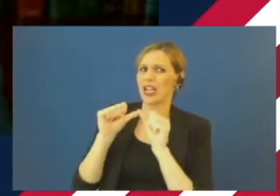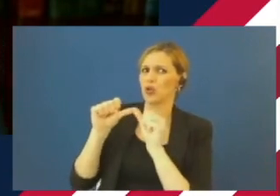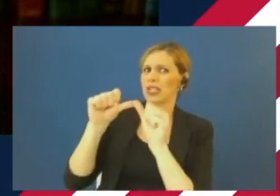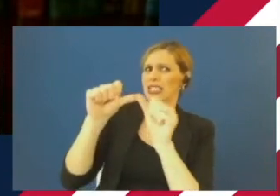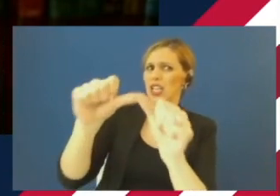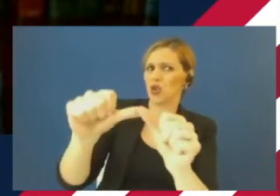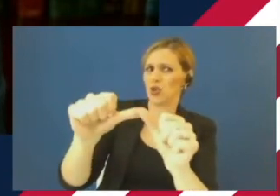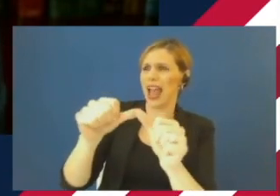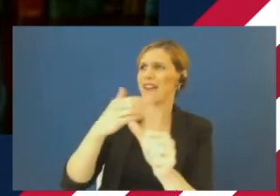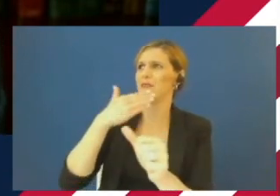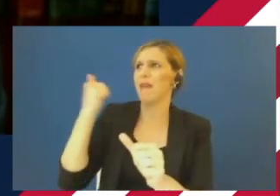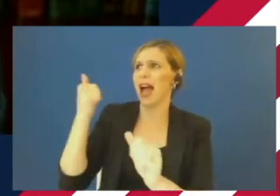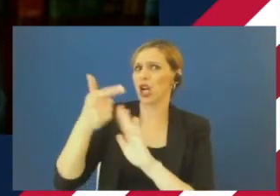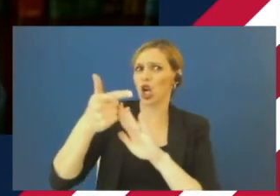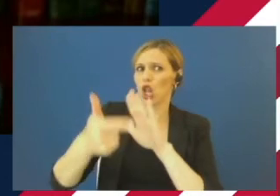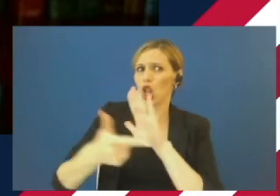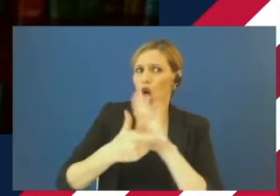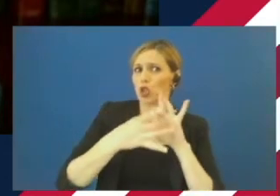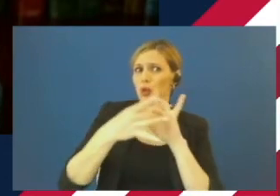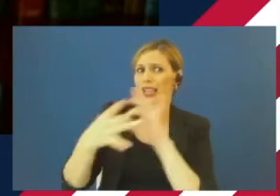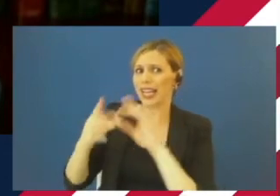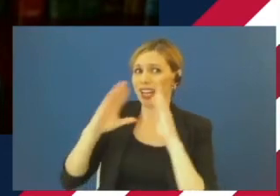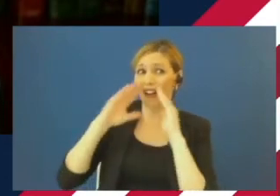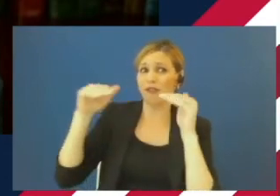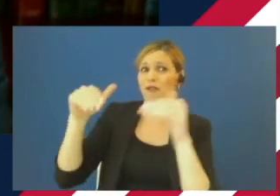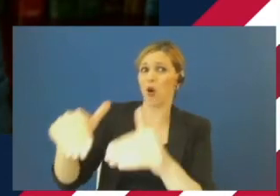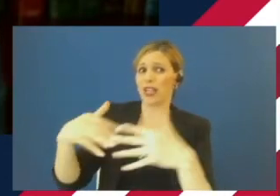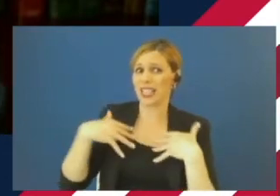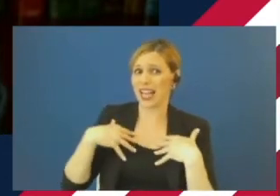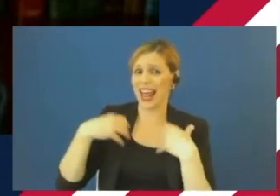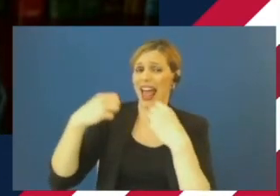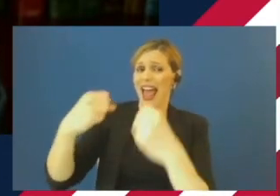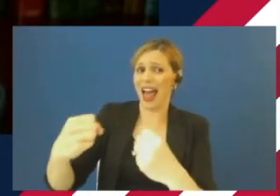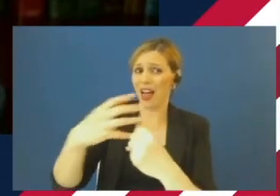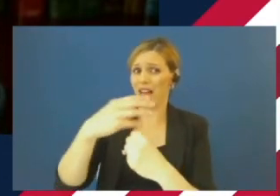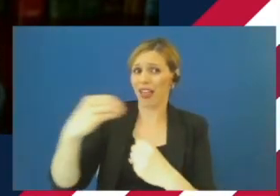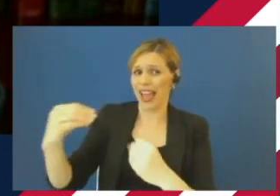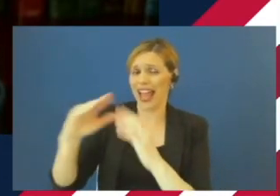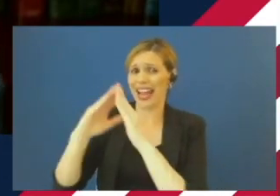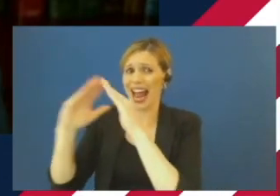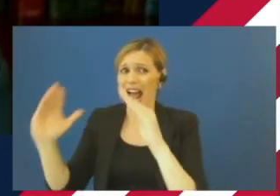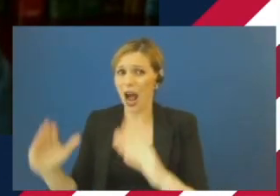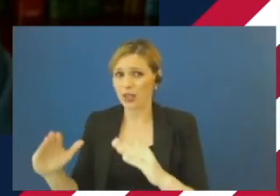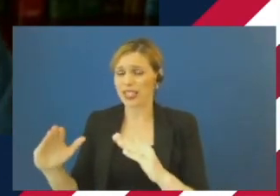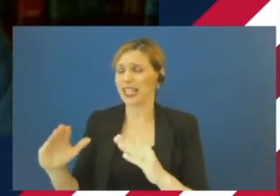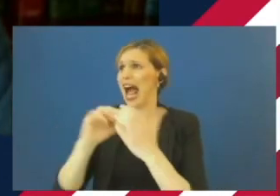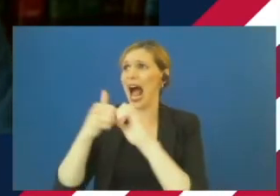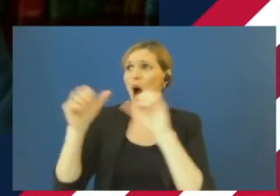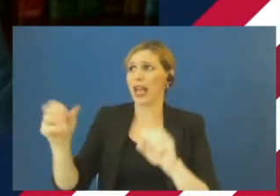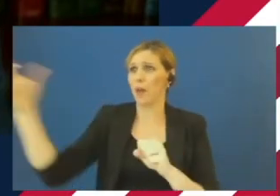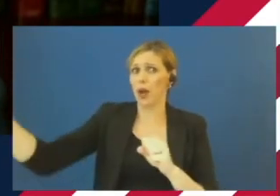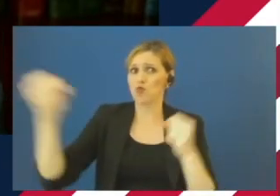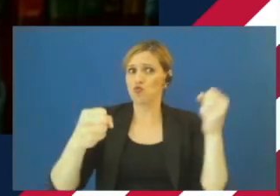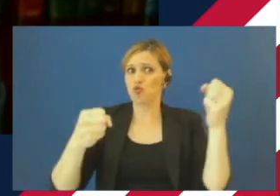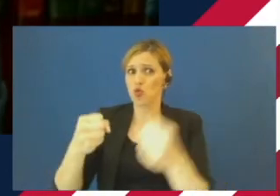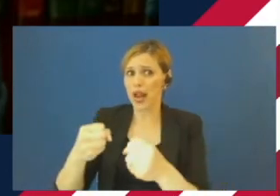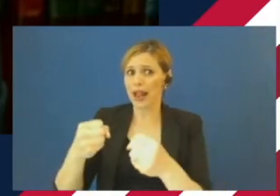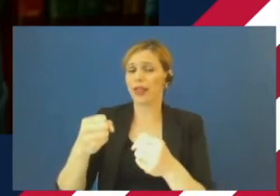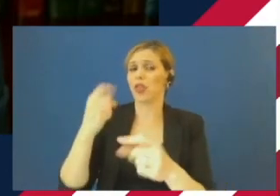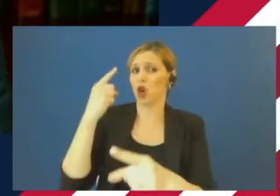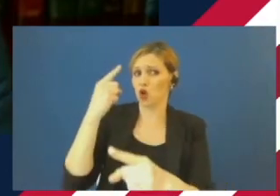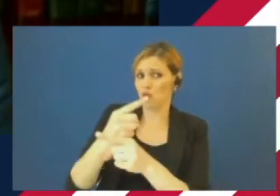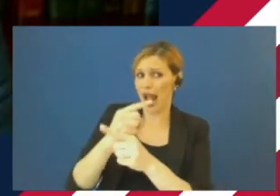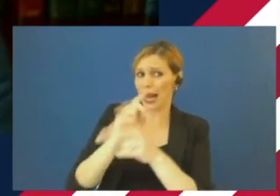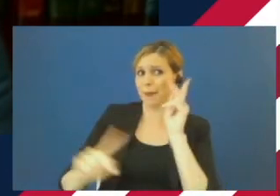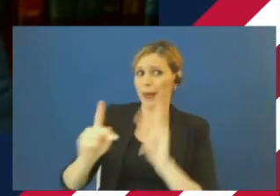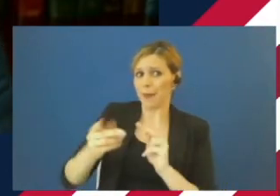effect, by talking a little bit about that coalition building, how do we bring people to the table on the economic